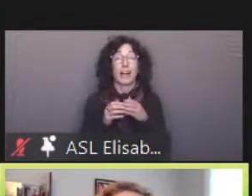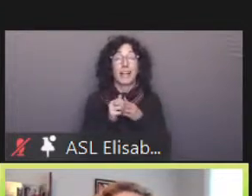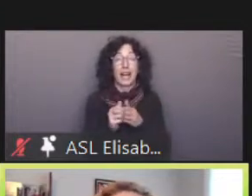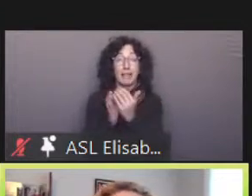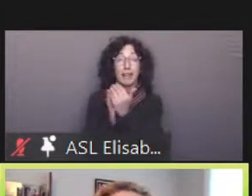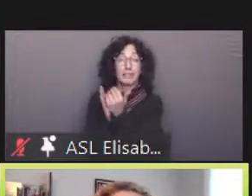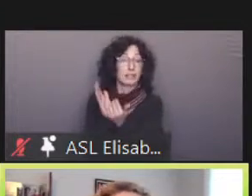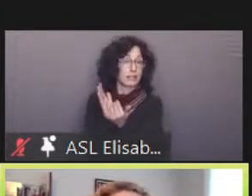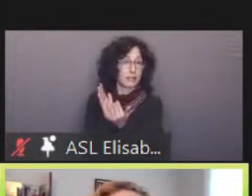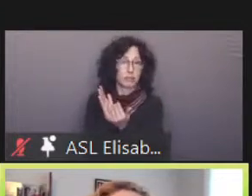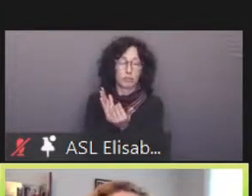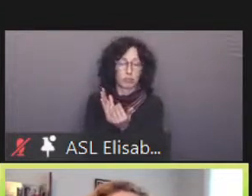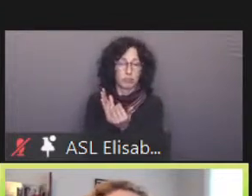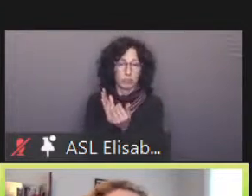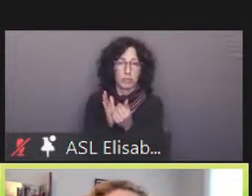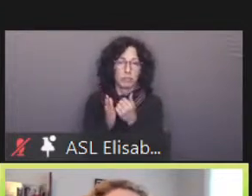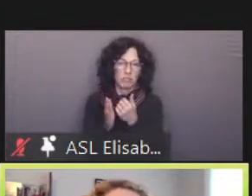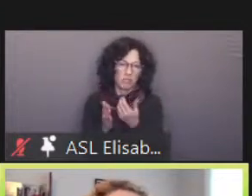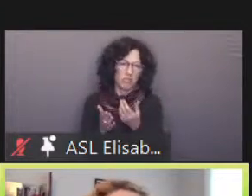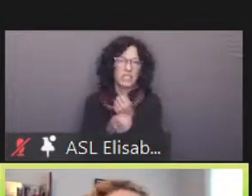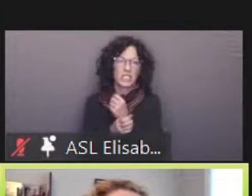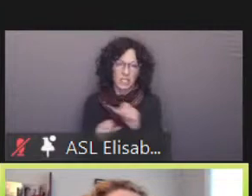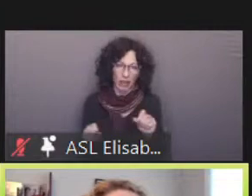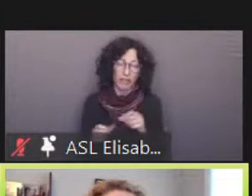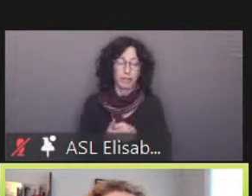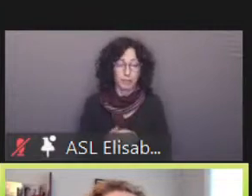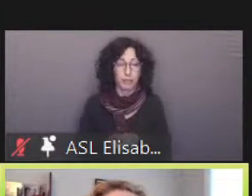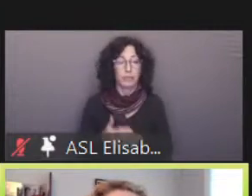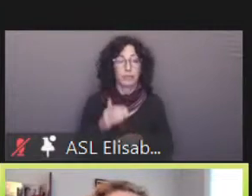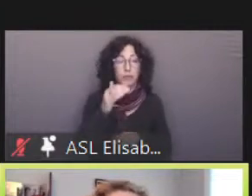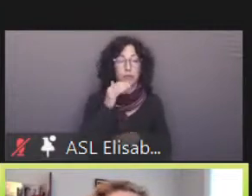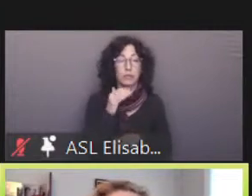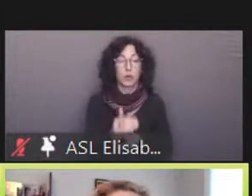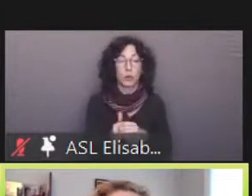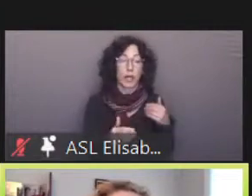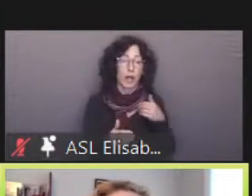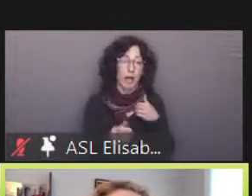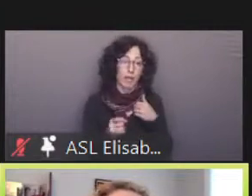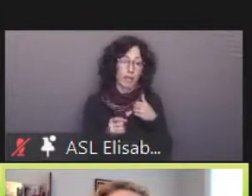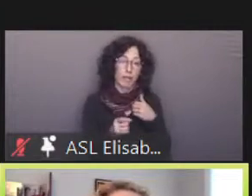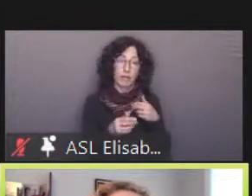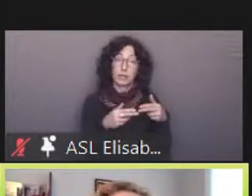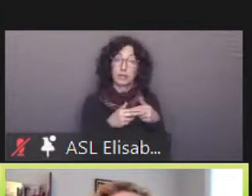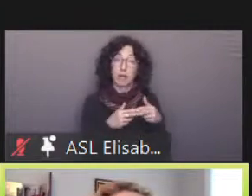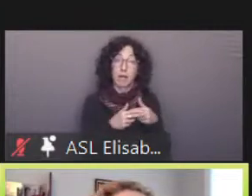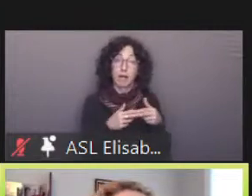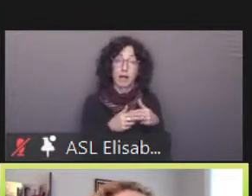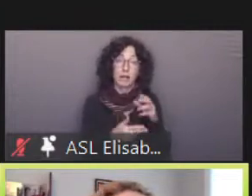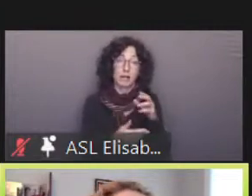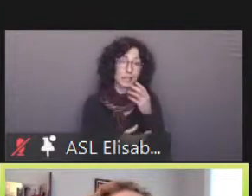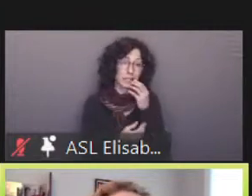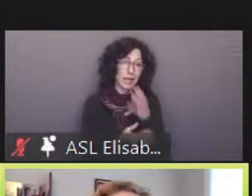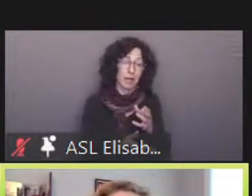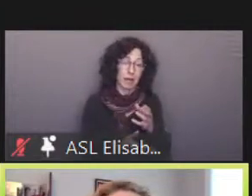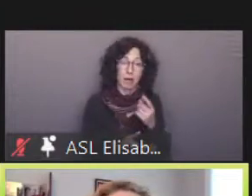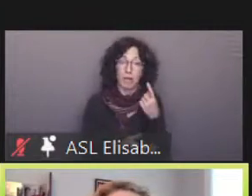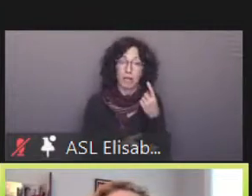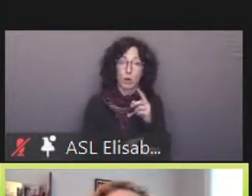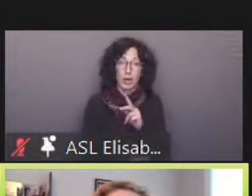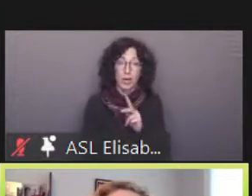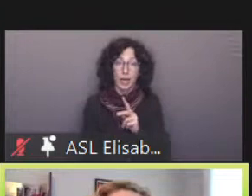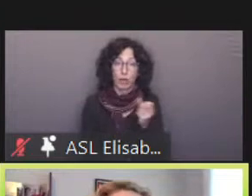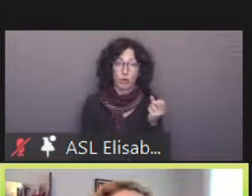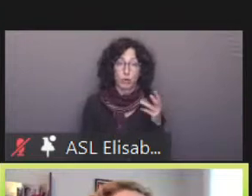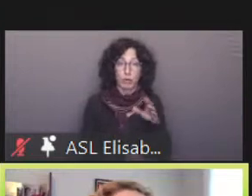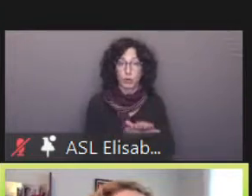On the right-hand side of the screen is data on cases of COVID-19 in K through 12 schools